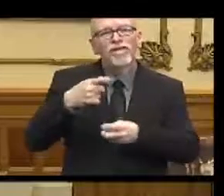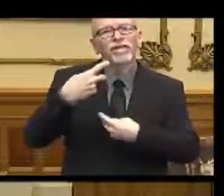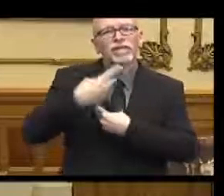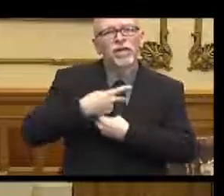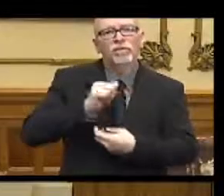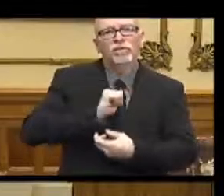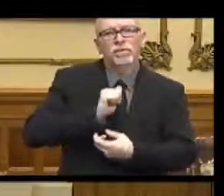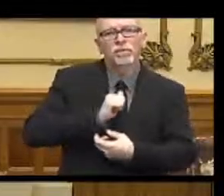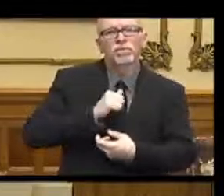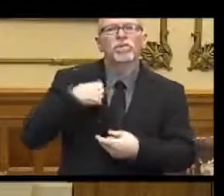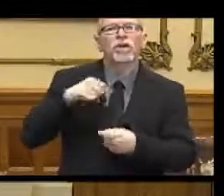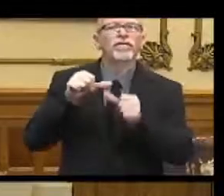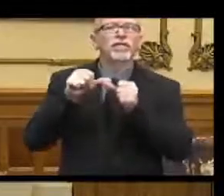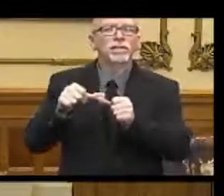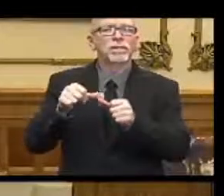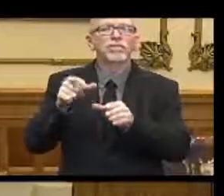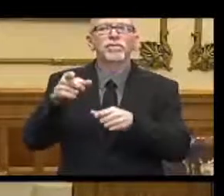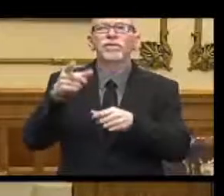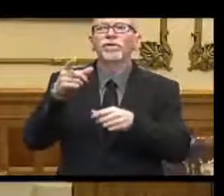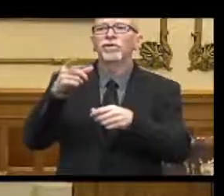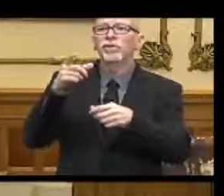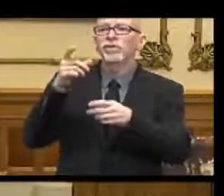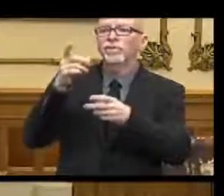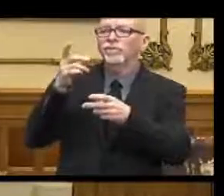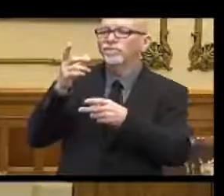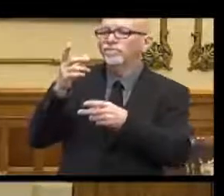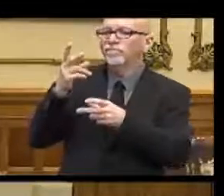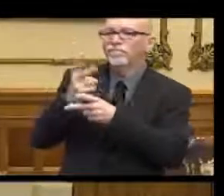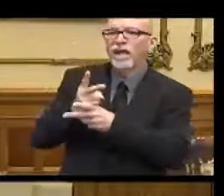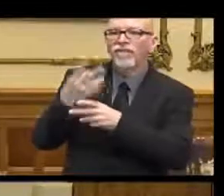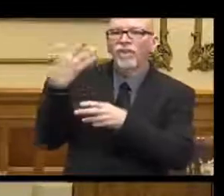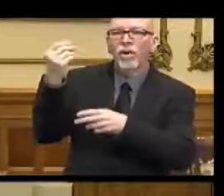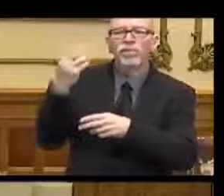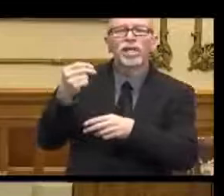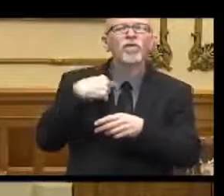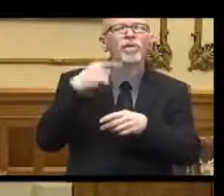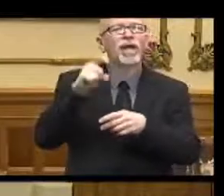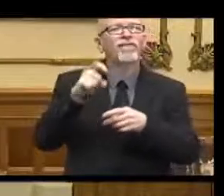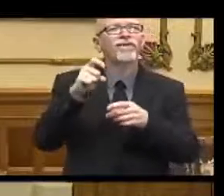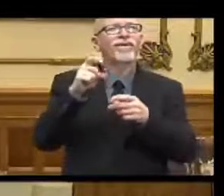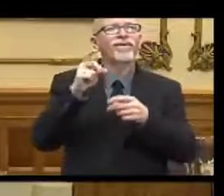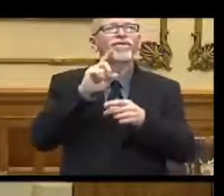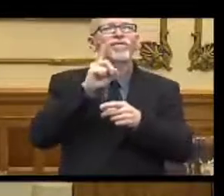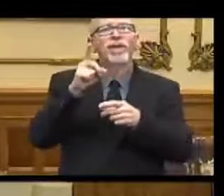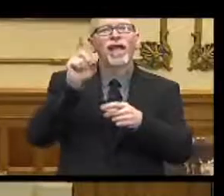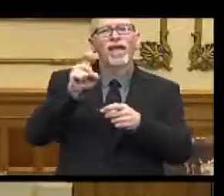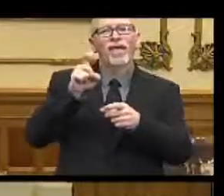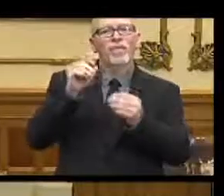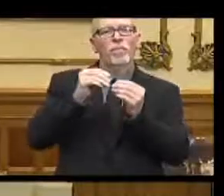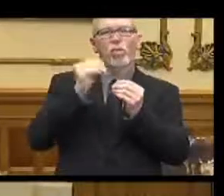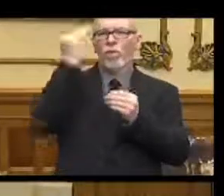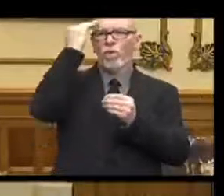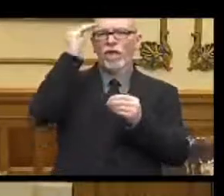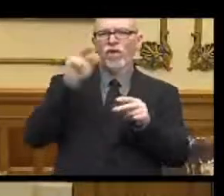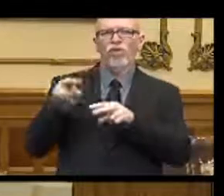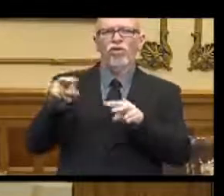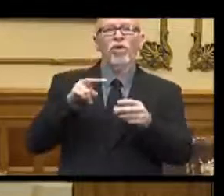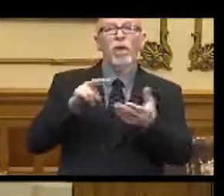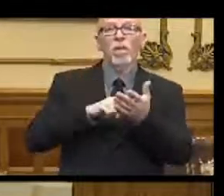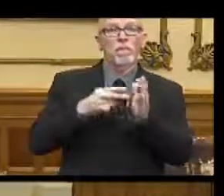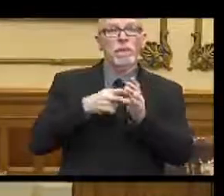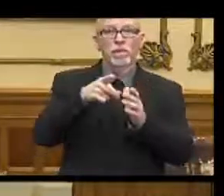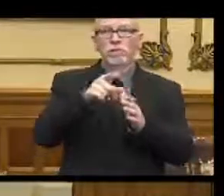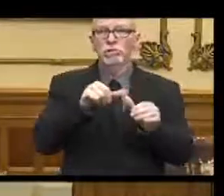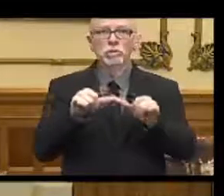ourselves. Let's continue to wear masks when we go outside. Let's continue to just really be hyper aware. That doesn't mean we have to remain